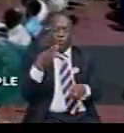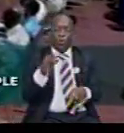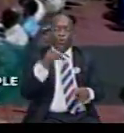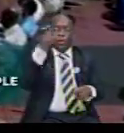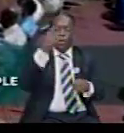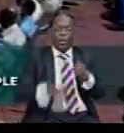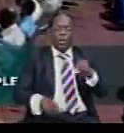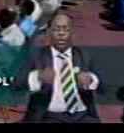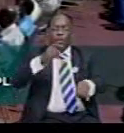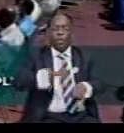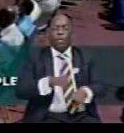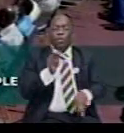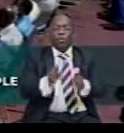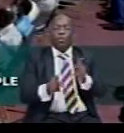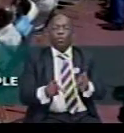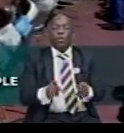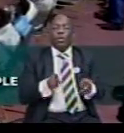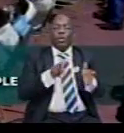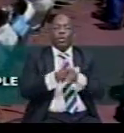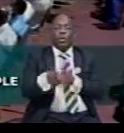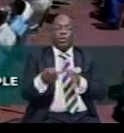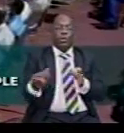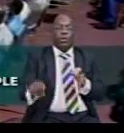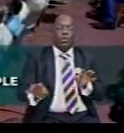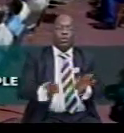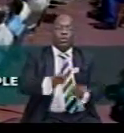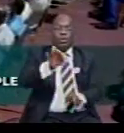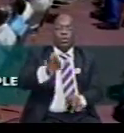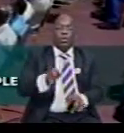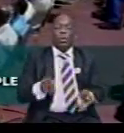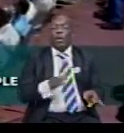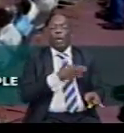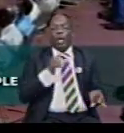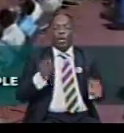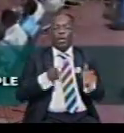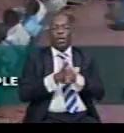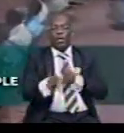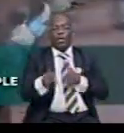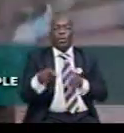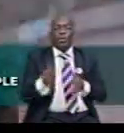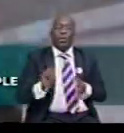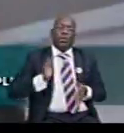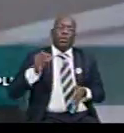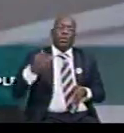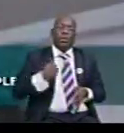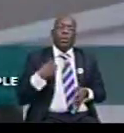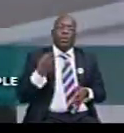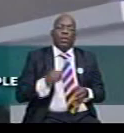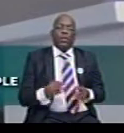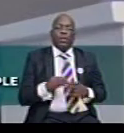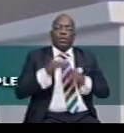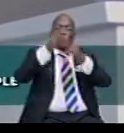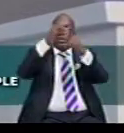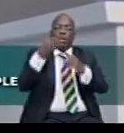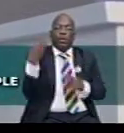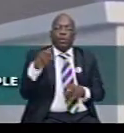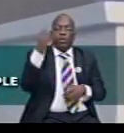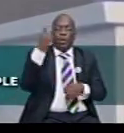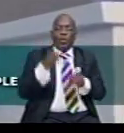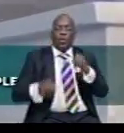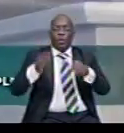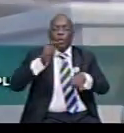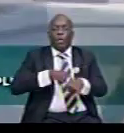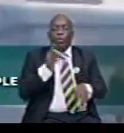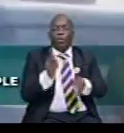the spirit and they kill the soul. The peculiarities of end time people,